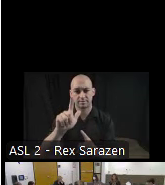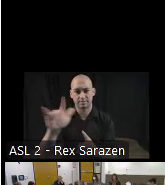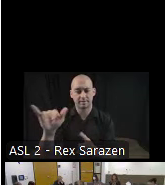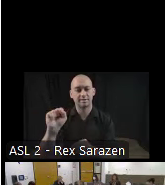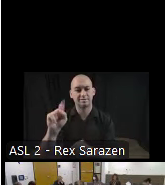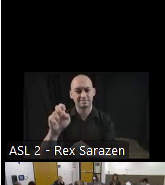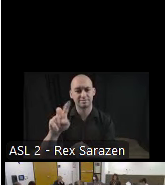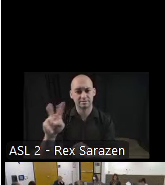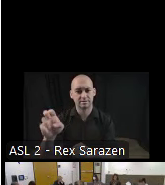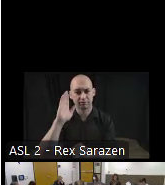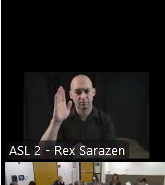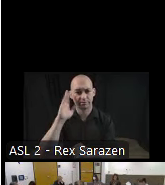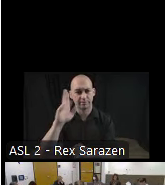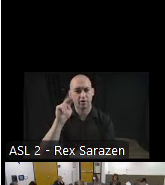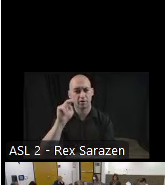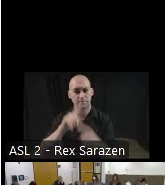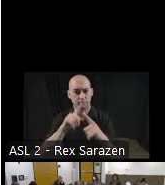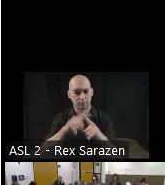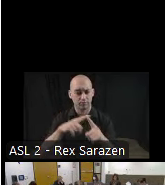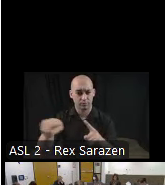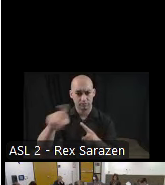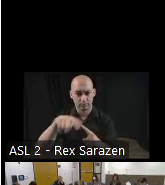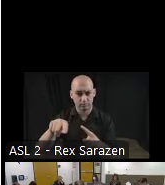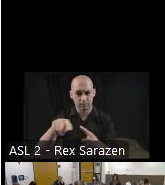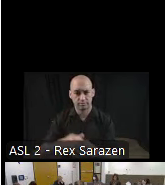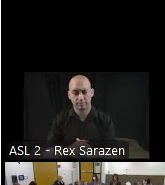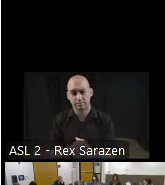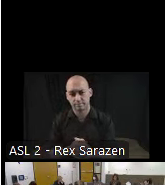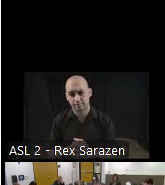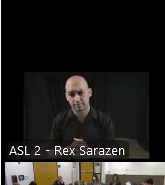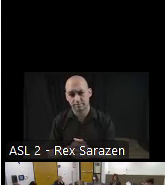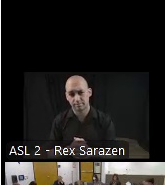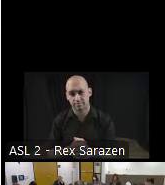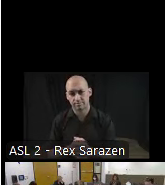to unmute you. Are you?